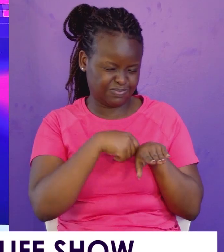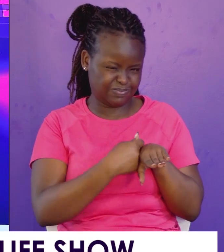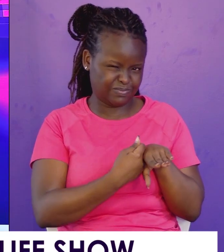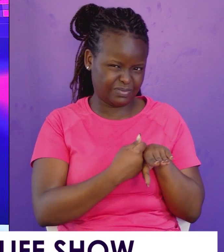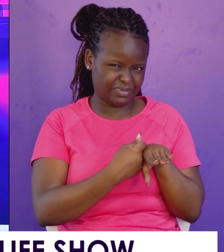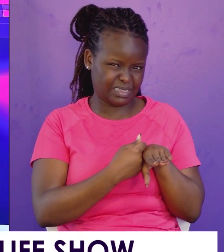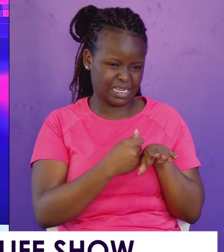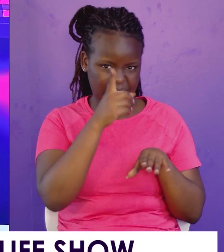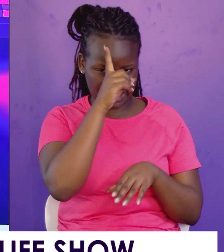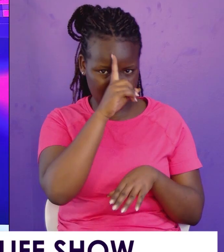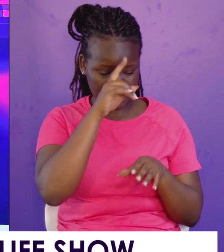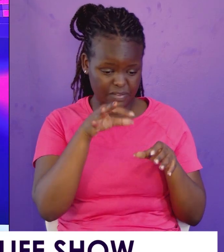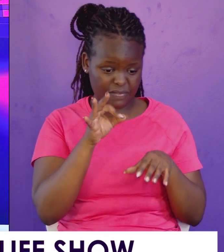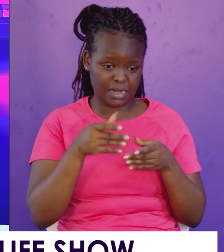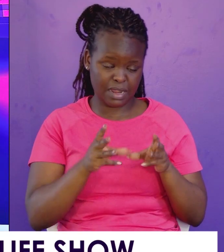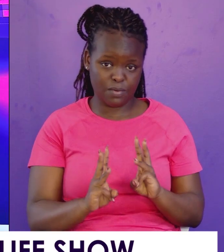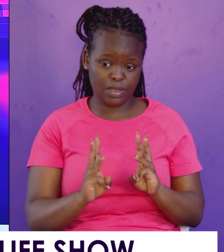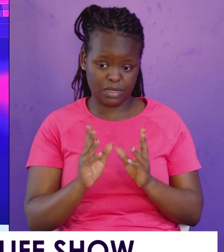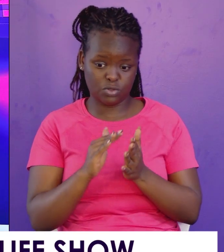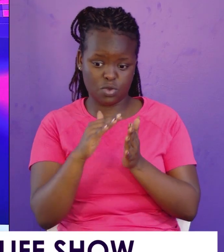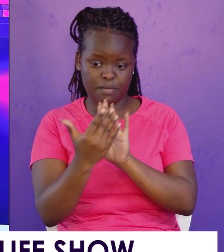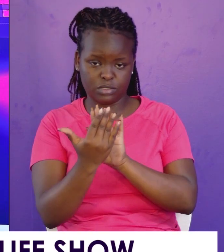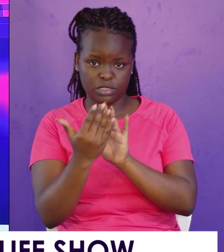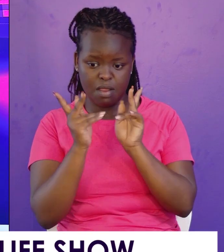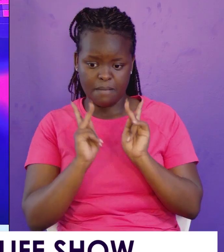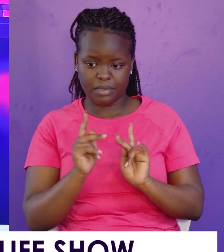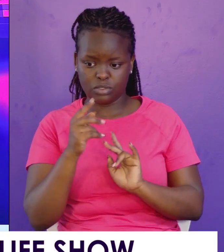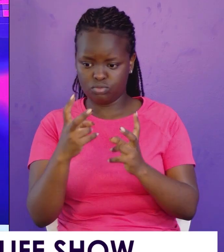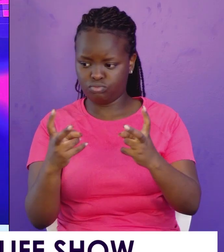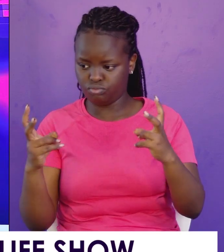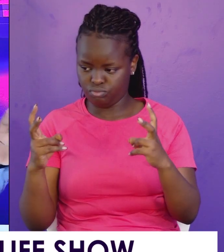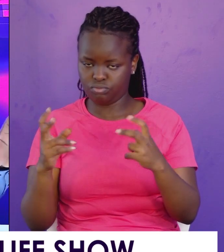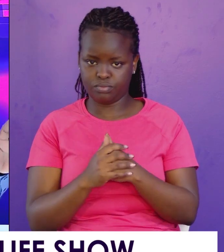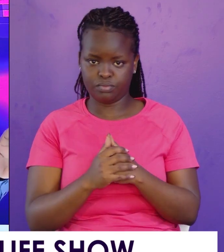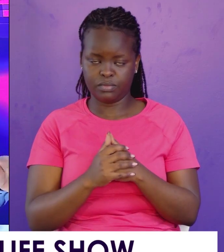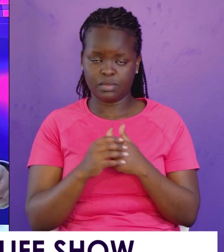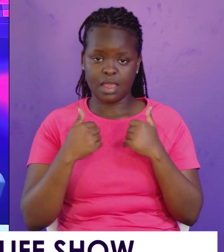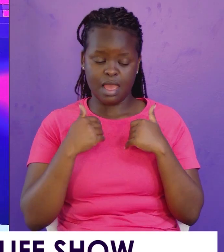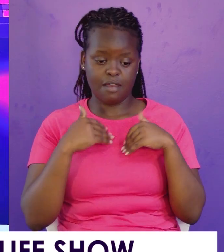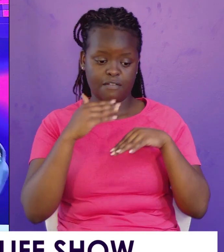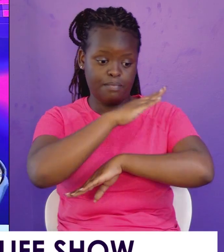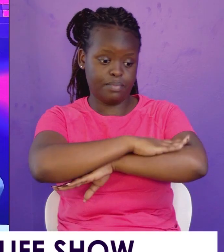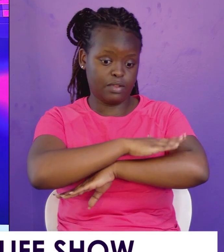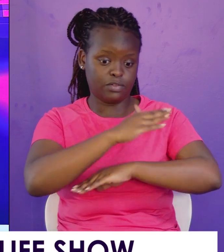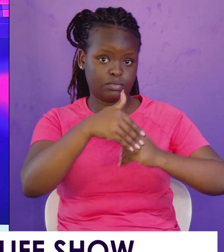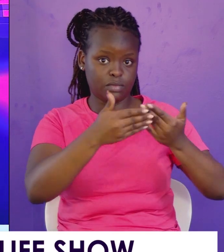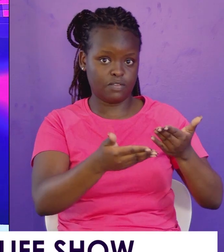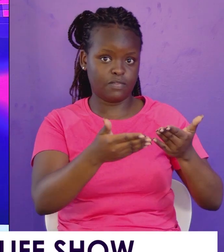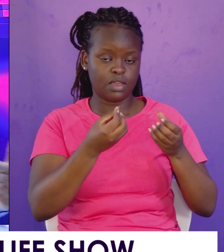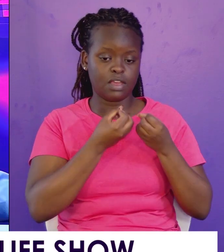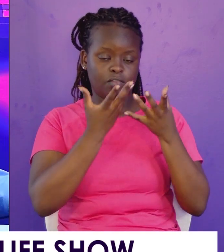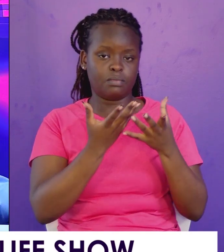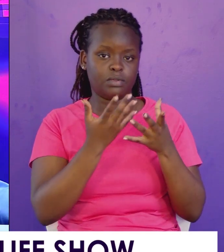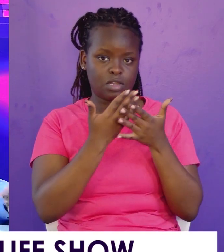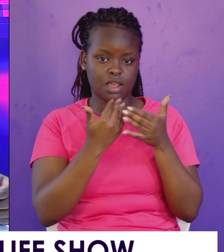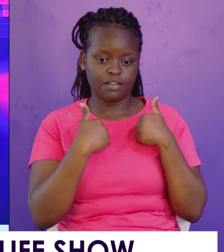can just find a way to approach the person who has the platform and to give your information and say there's